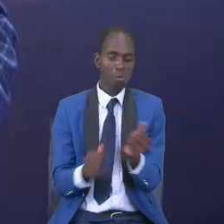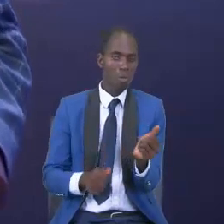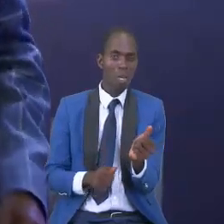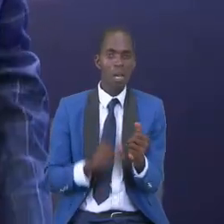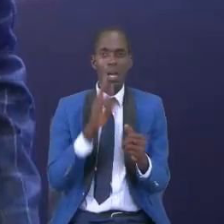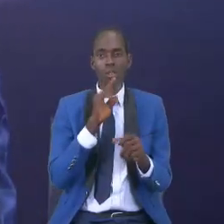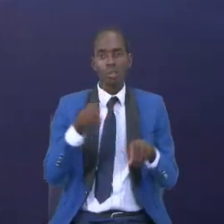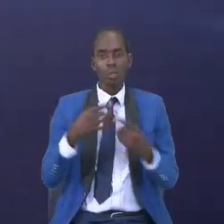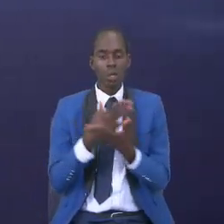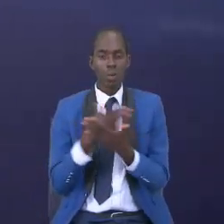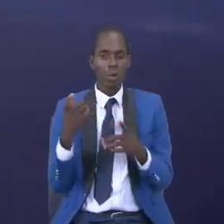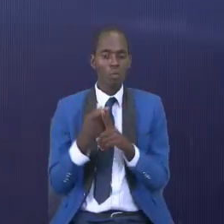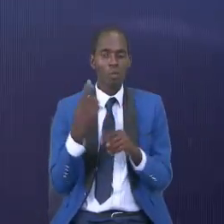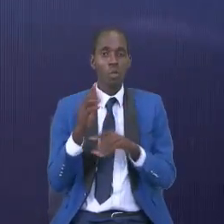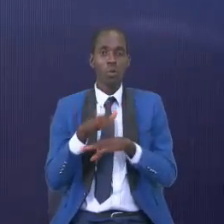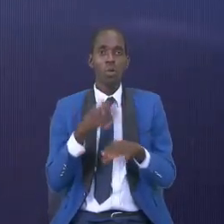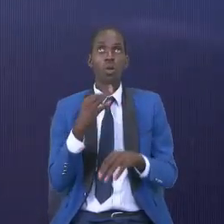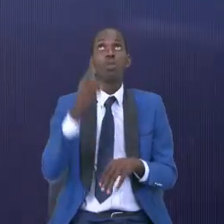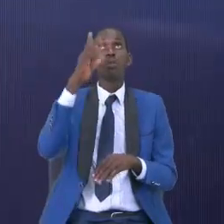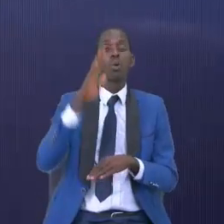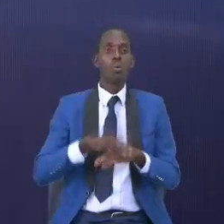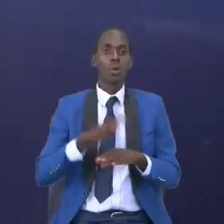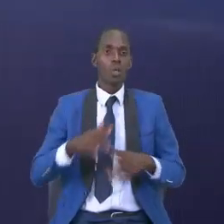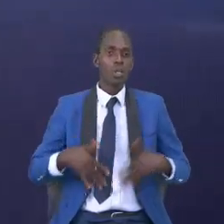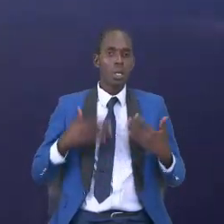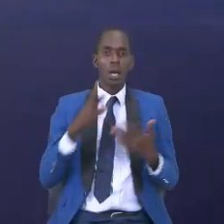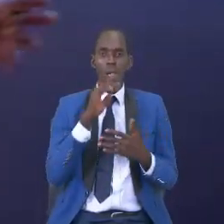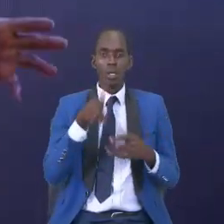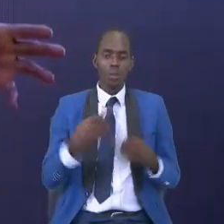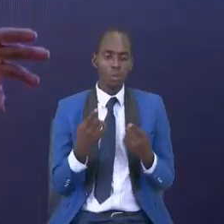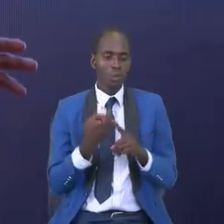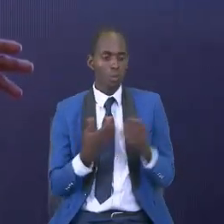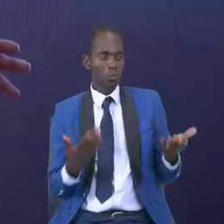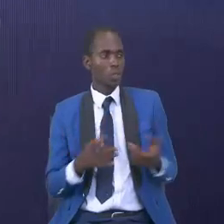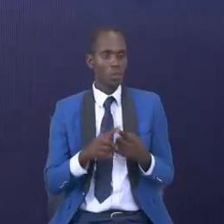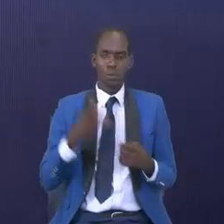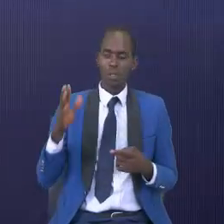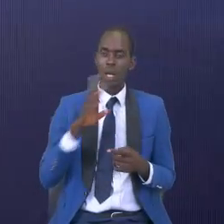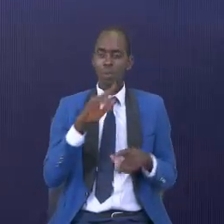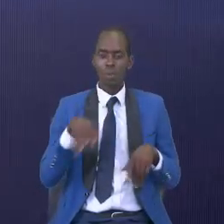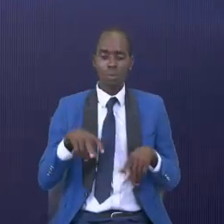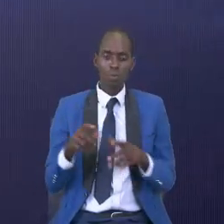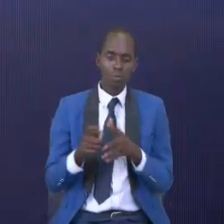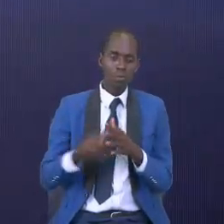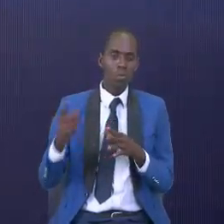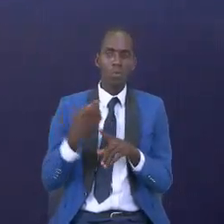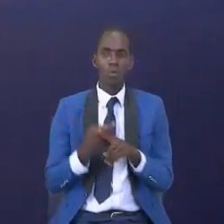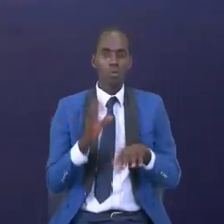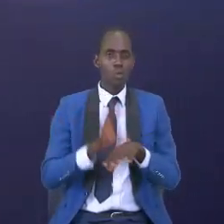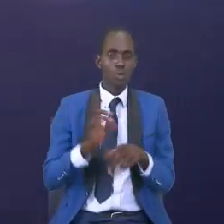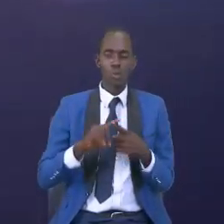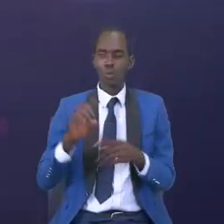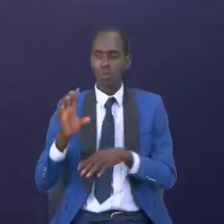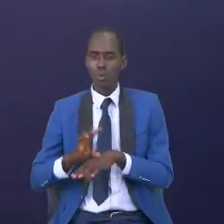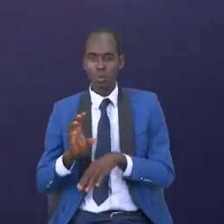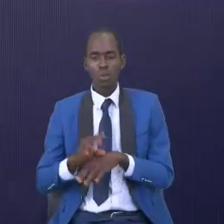you running from here to here? Are you running from denomination to denomination? Are you running from church to church? Because there is